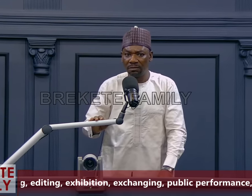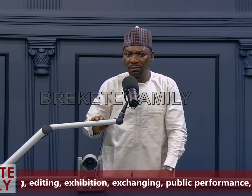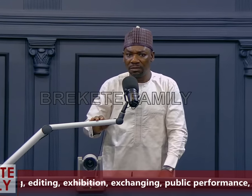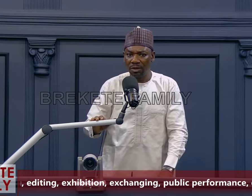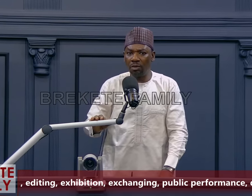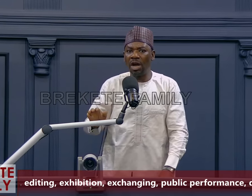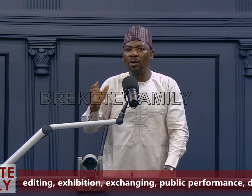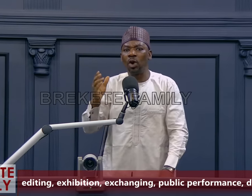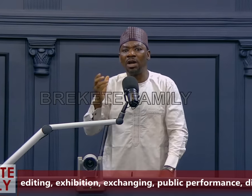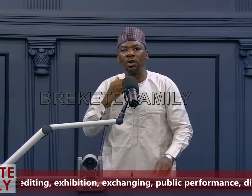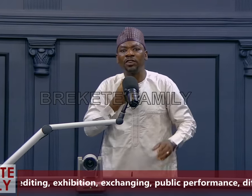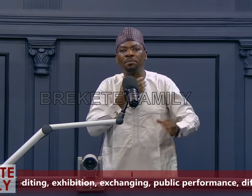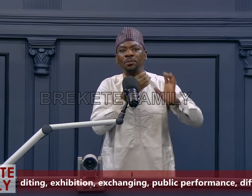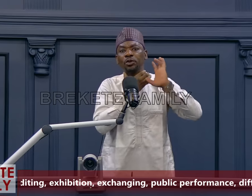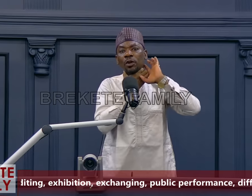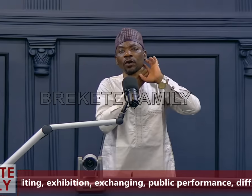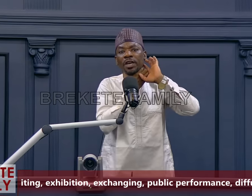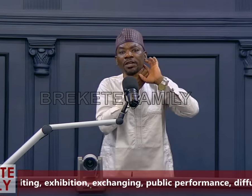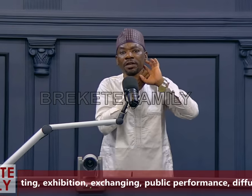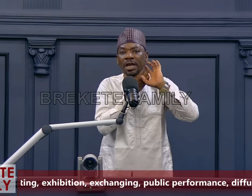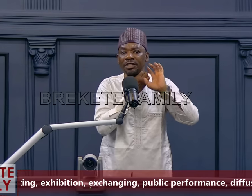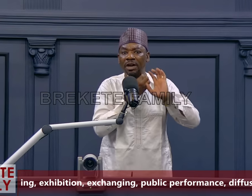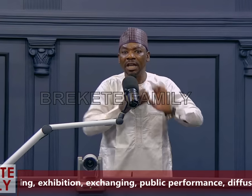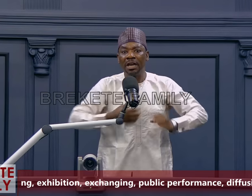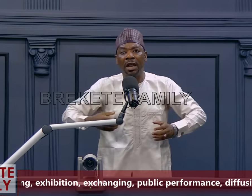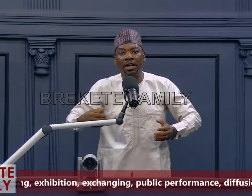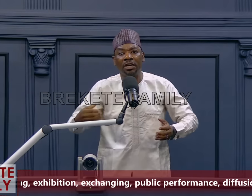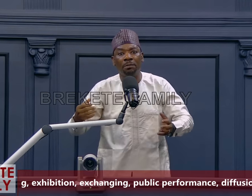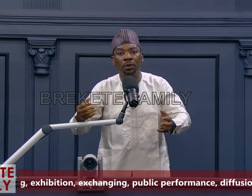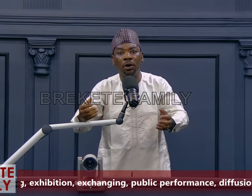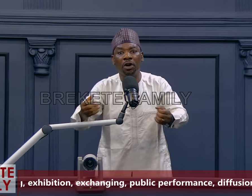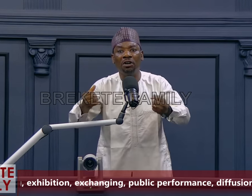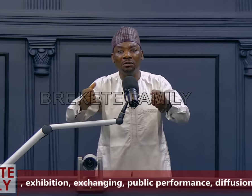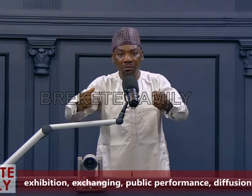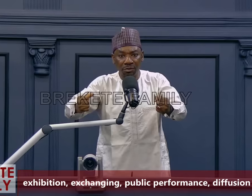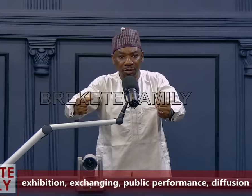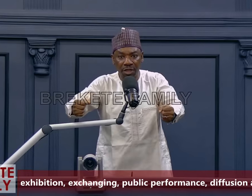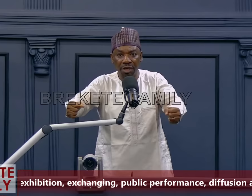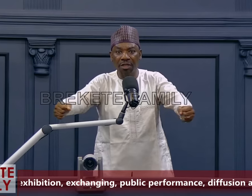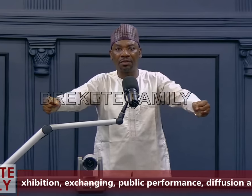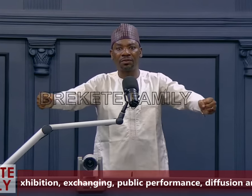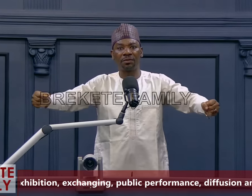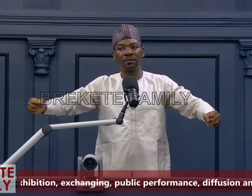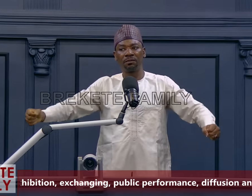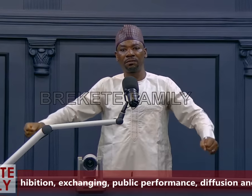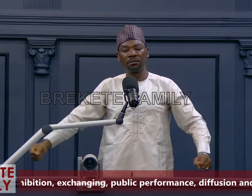office you are one of the people suffocating Nigeria let the poor